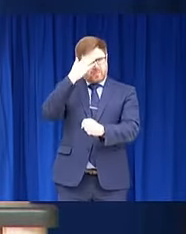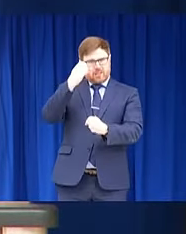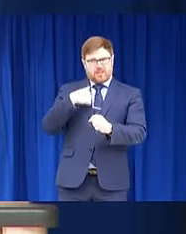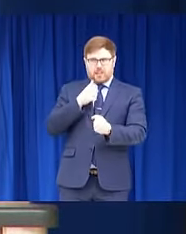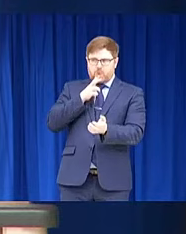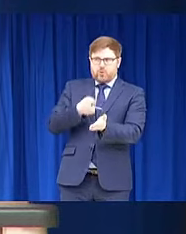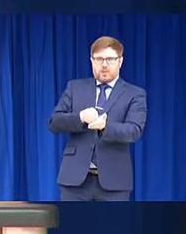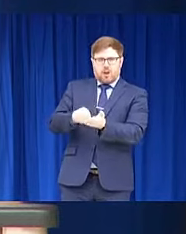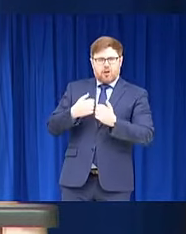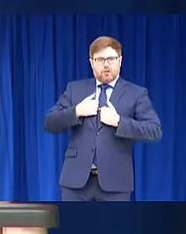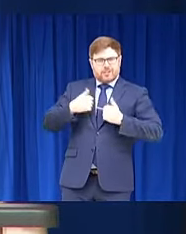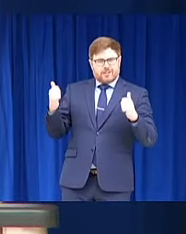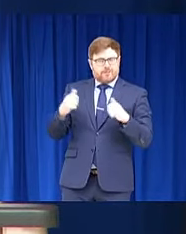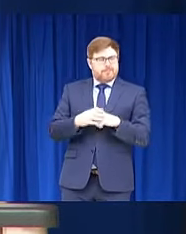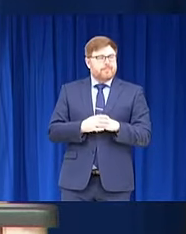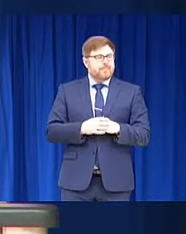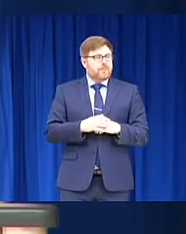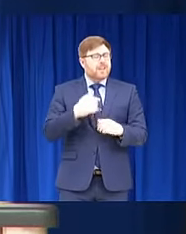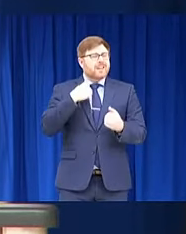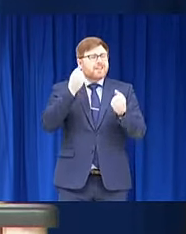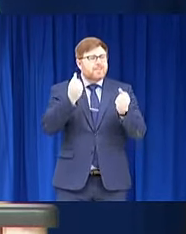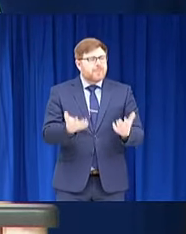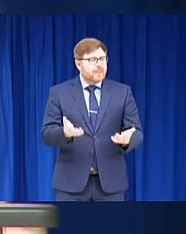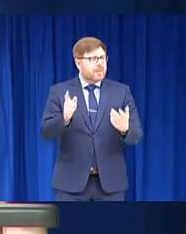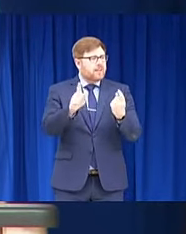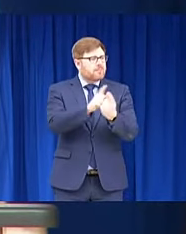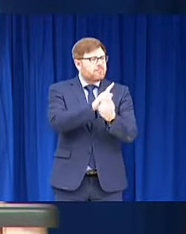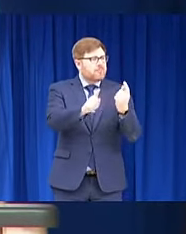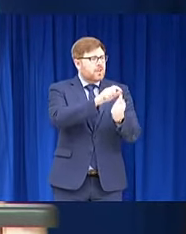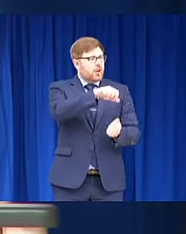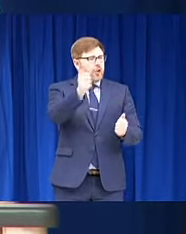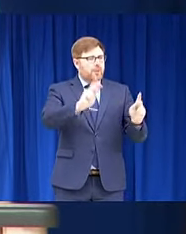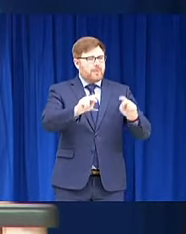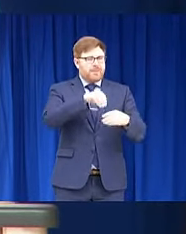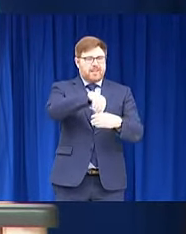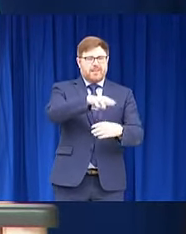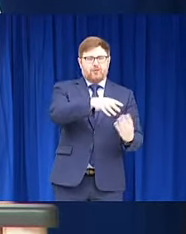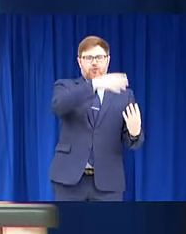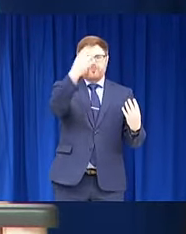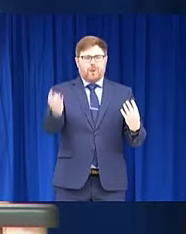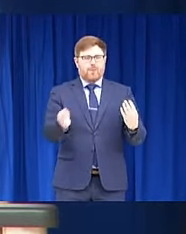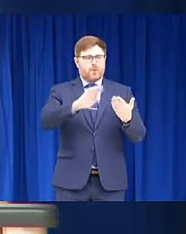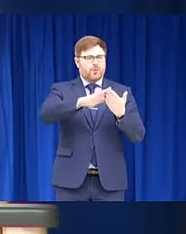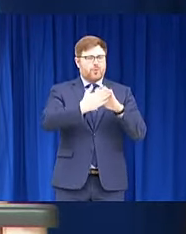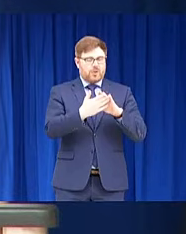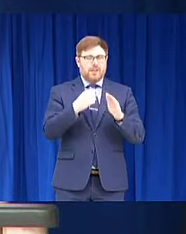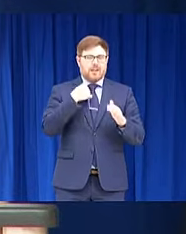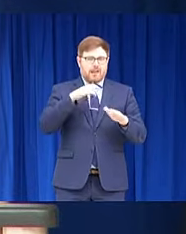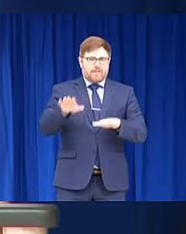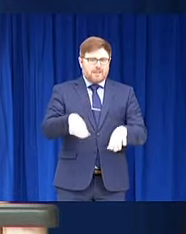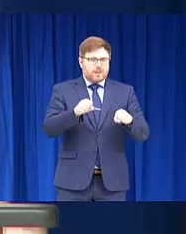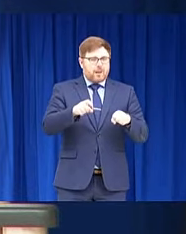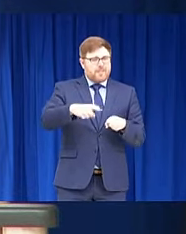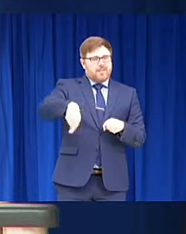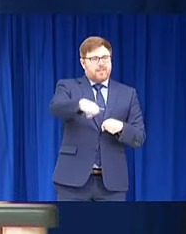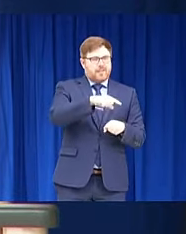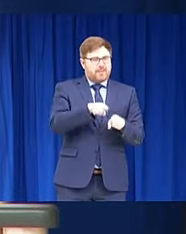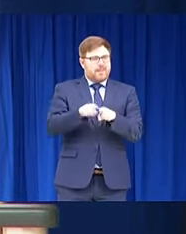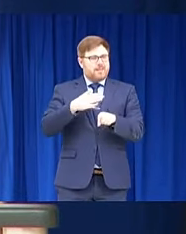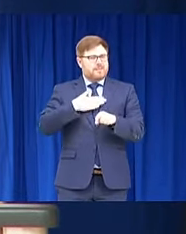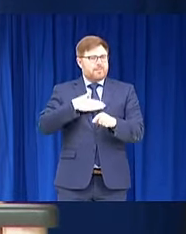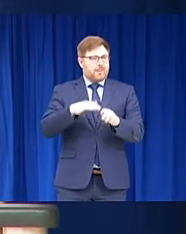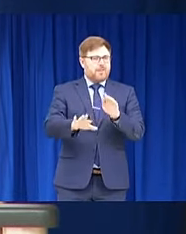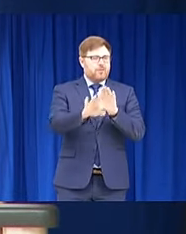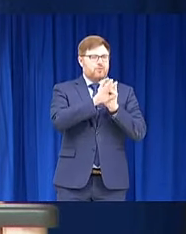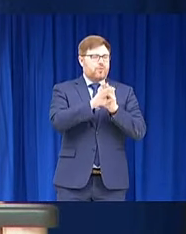so many more intimate friendships in the rainbow community, and I adopted them as my chosen family. Many of them are